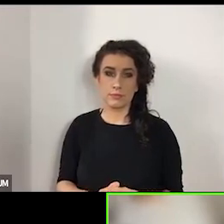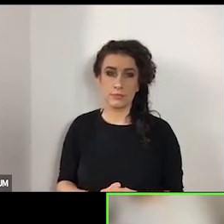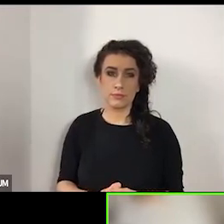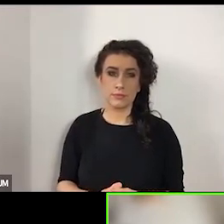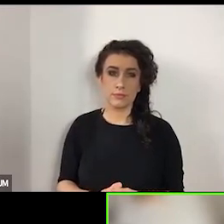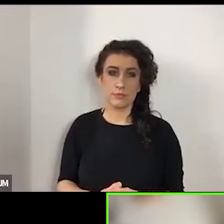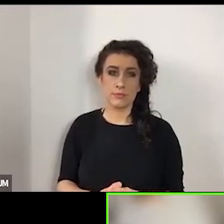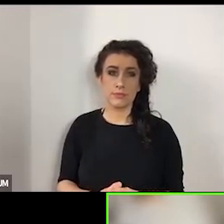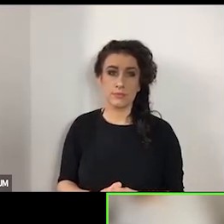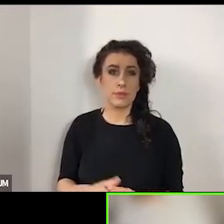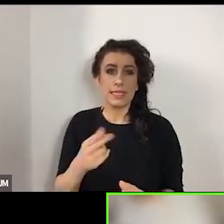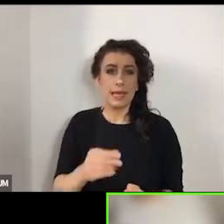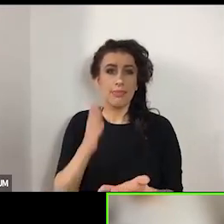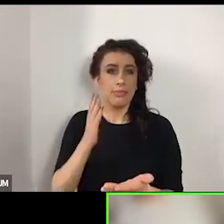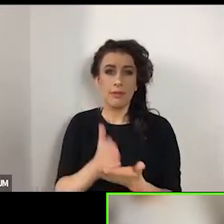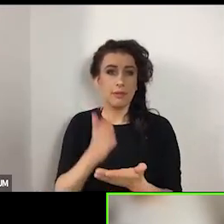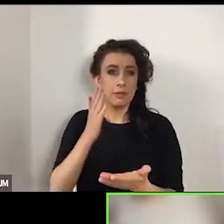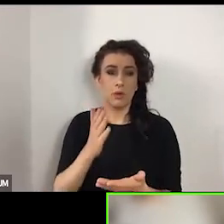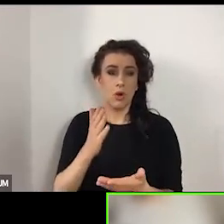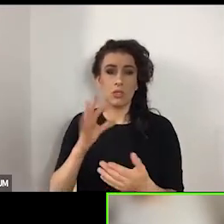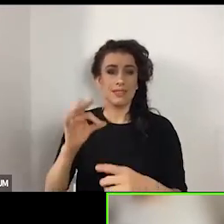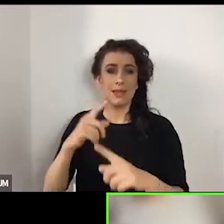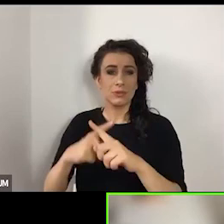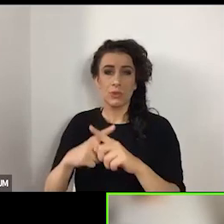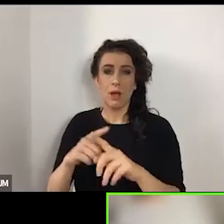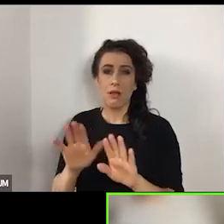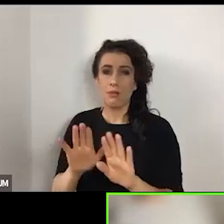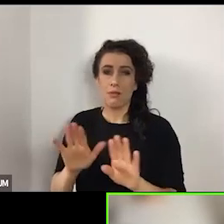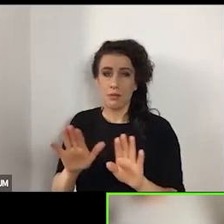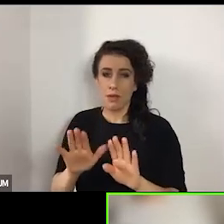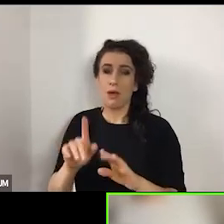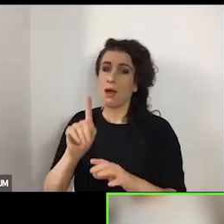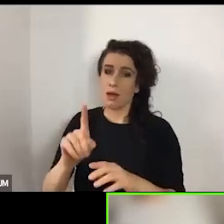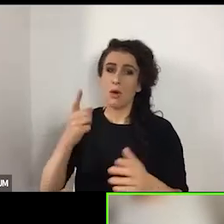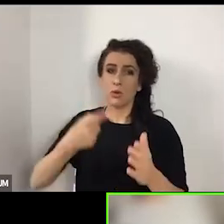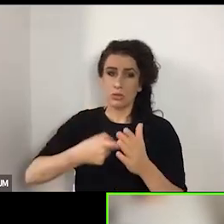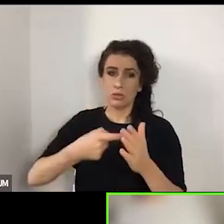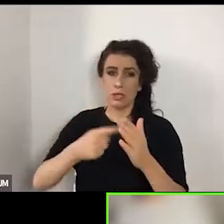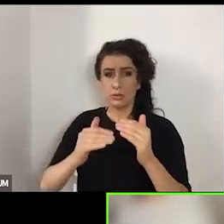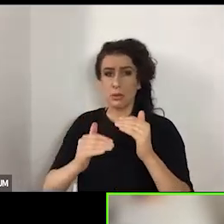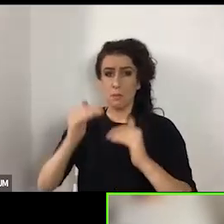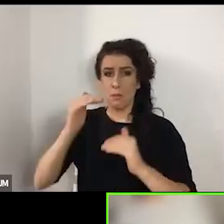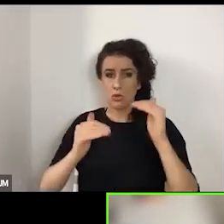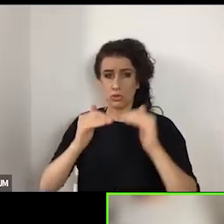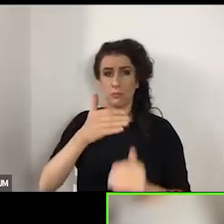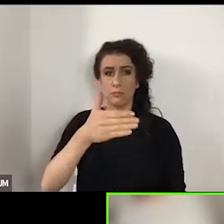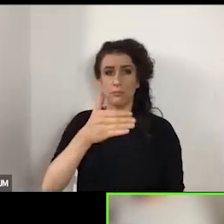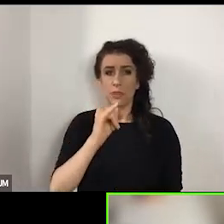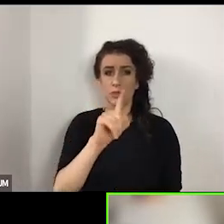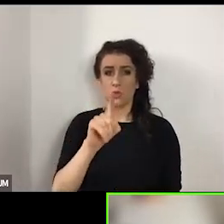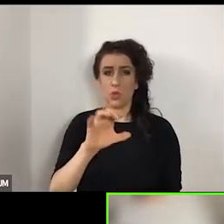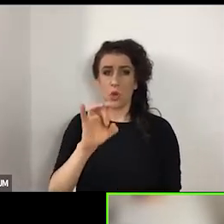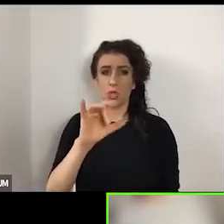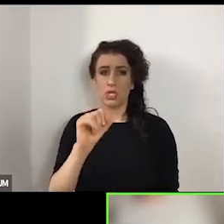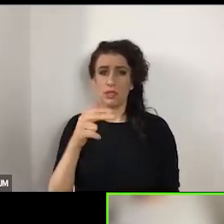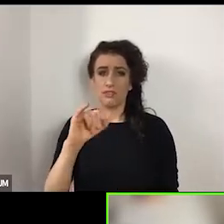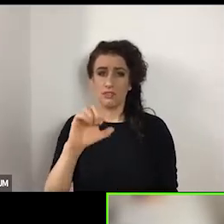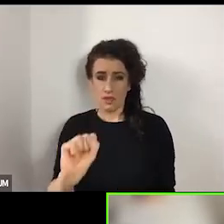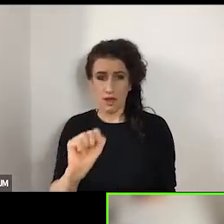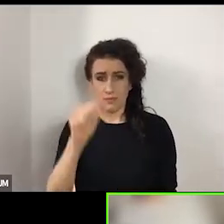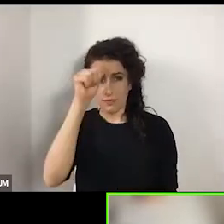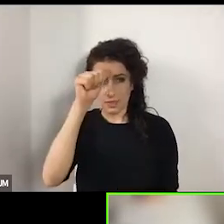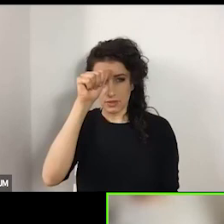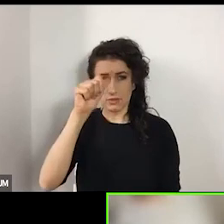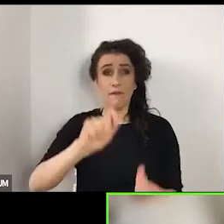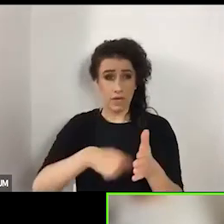And the last one is misogyny. Like when we have the video, I don't know if it's worth it to show it now, but